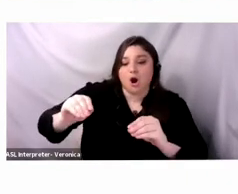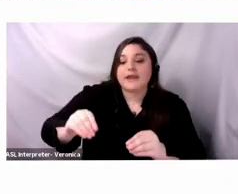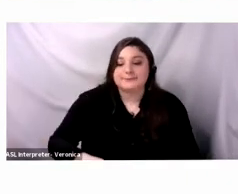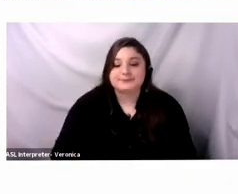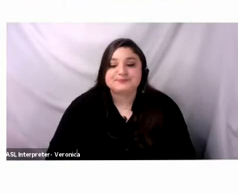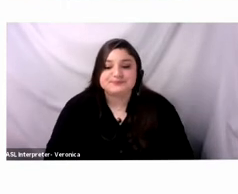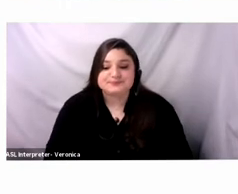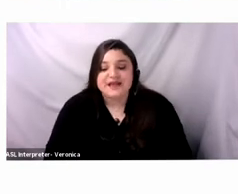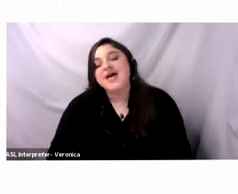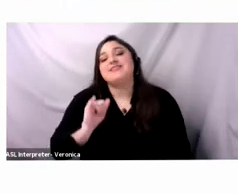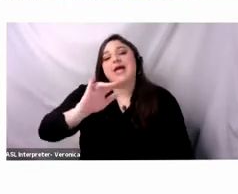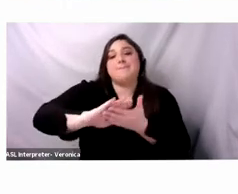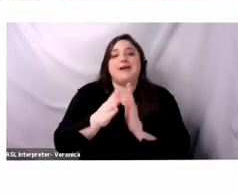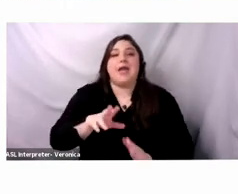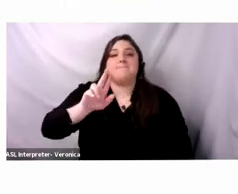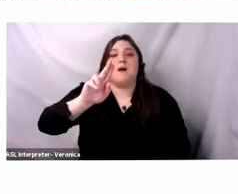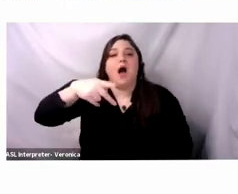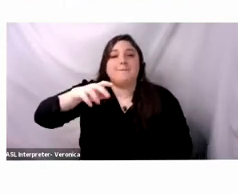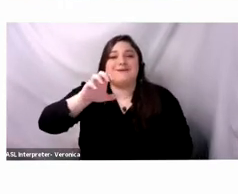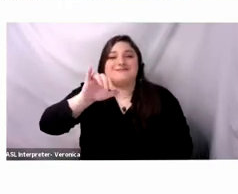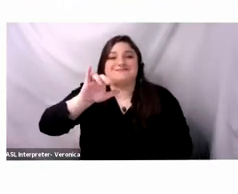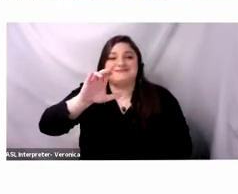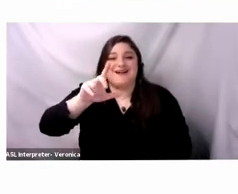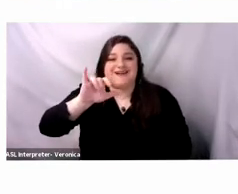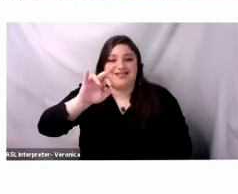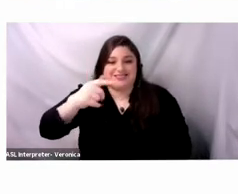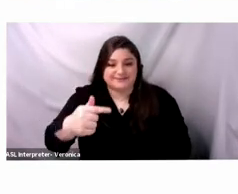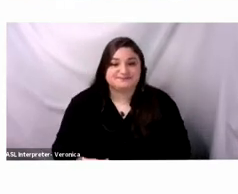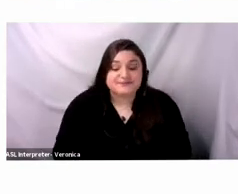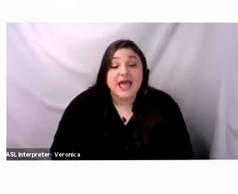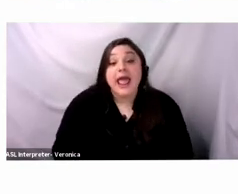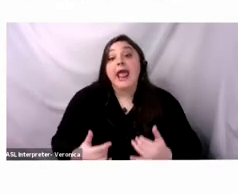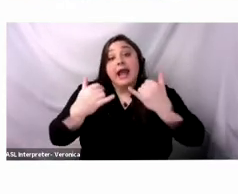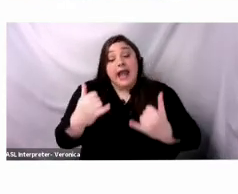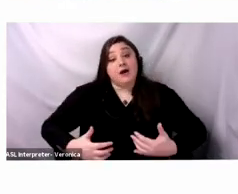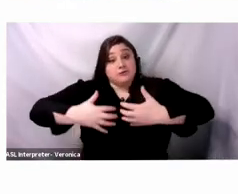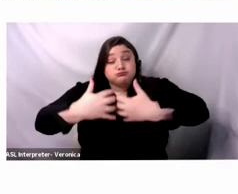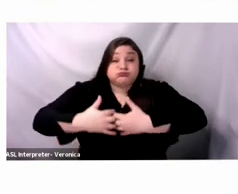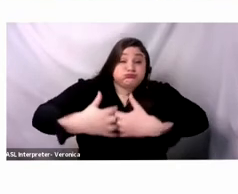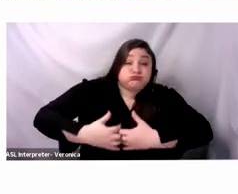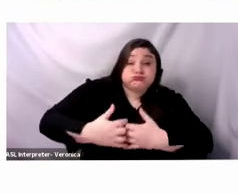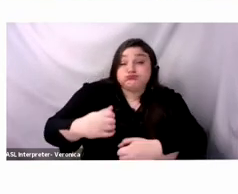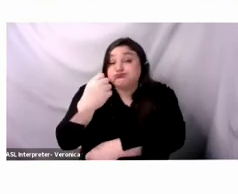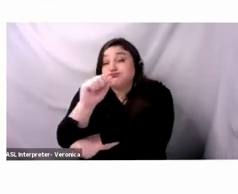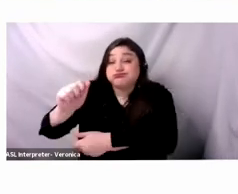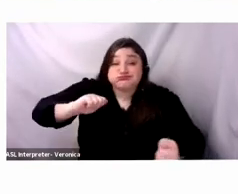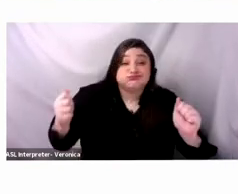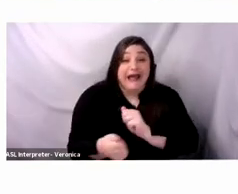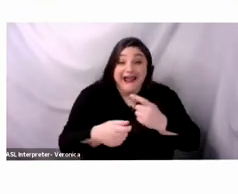Little changed until the 1850s, when industrial production ramped up and the general public was suddenly able to access new ready-to-wear